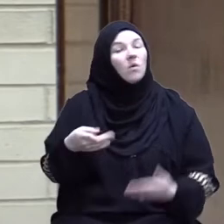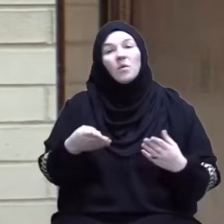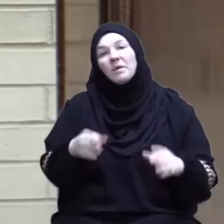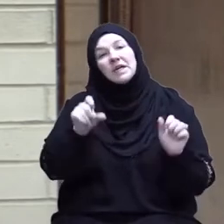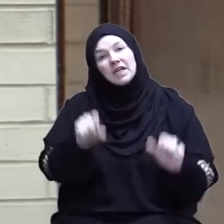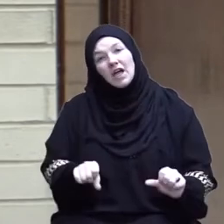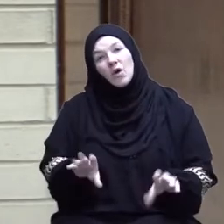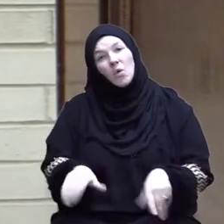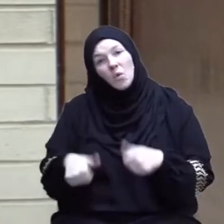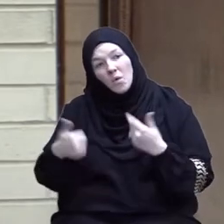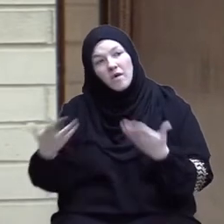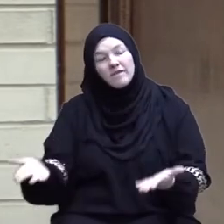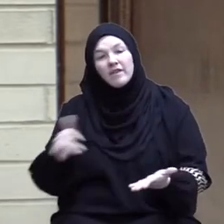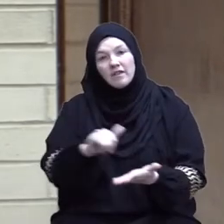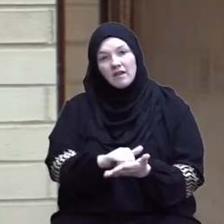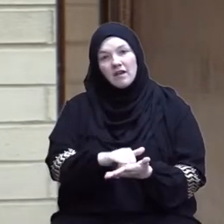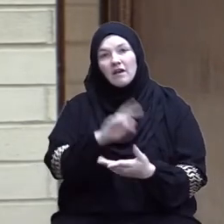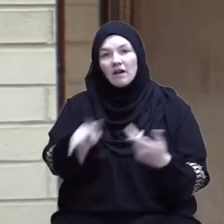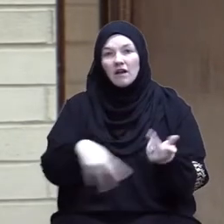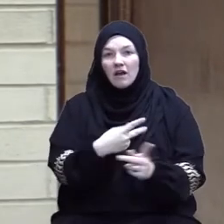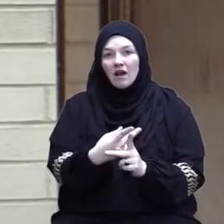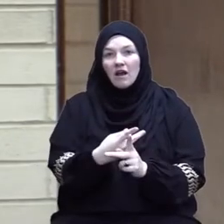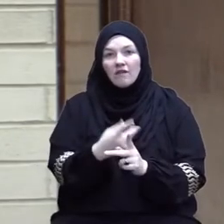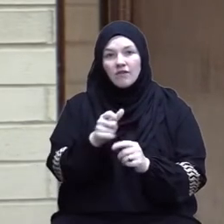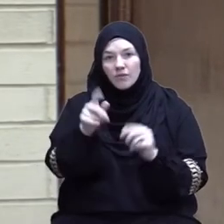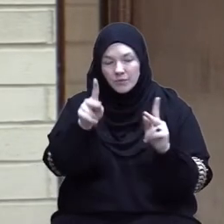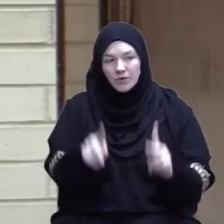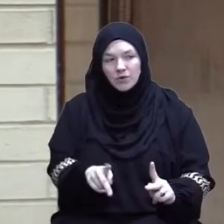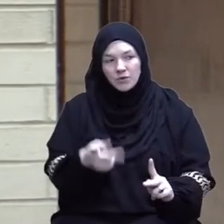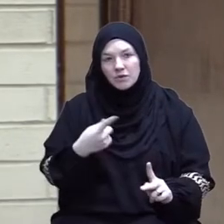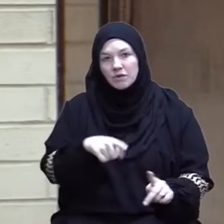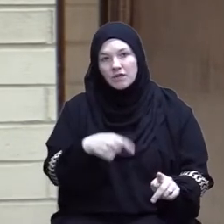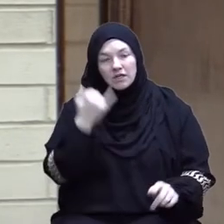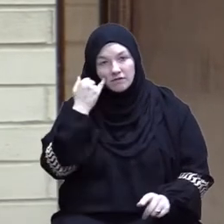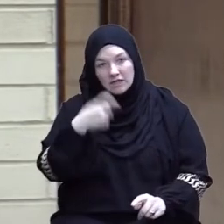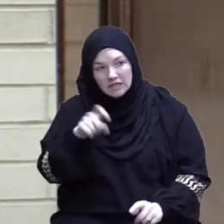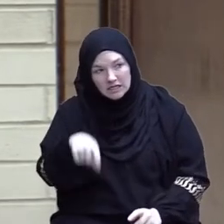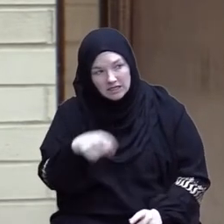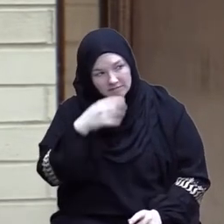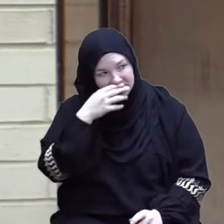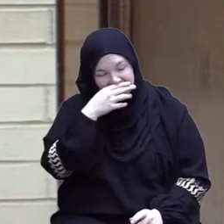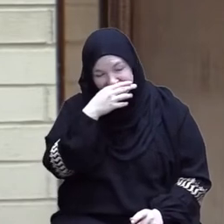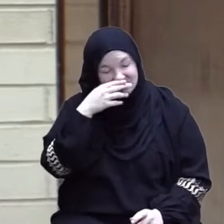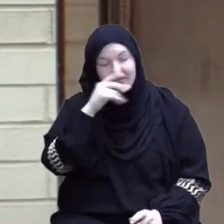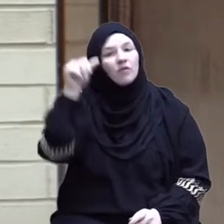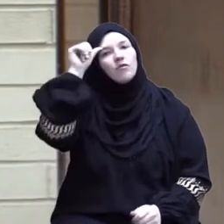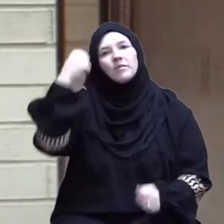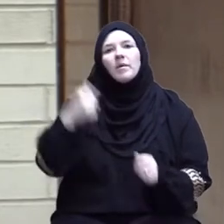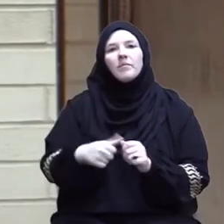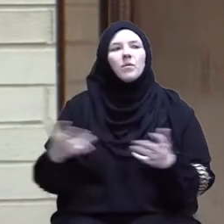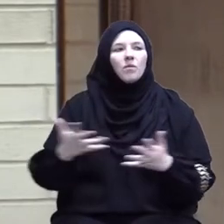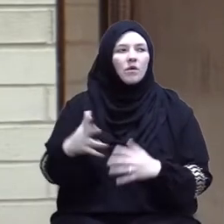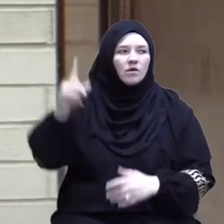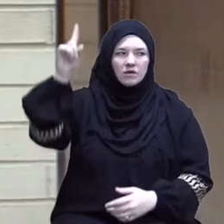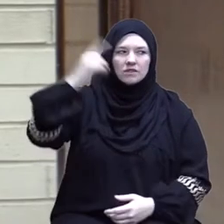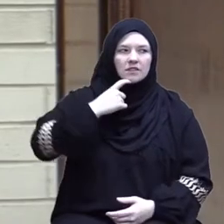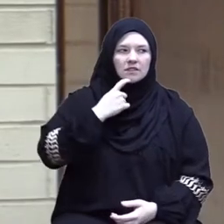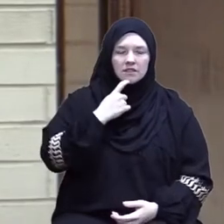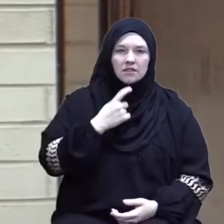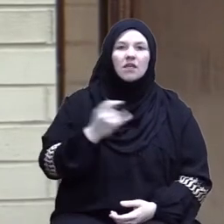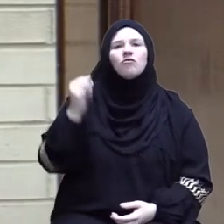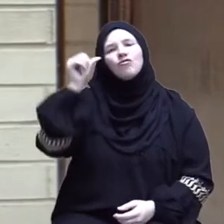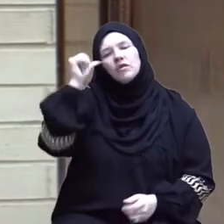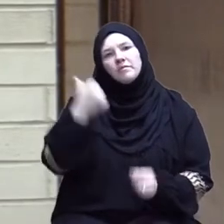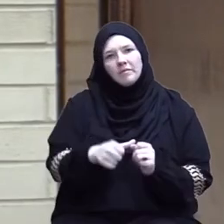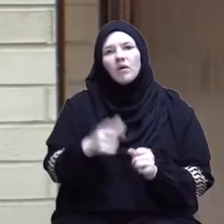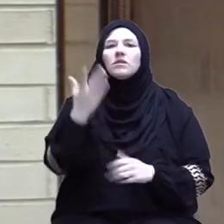could offer such a person what they need is to remember what Allah says. Remember,